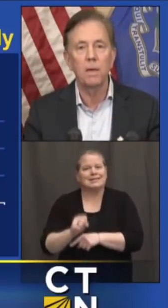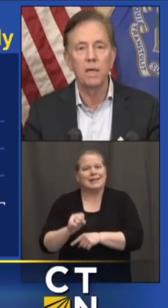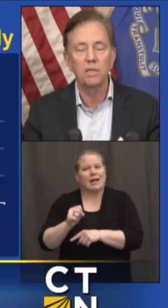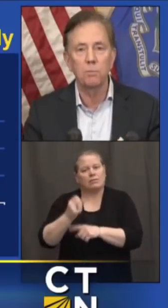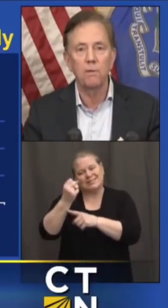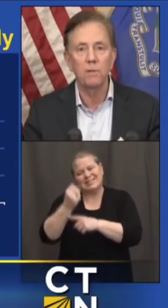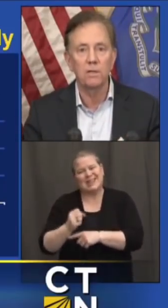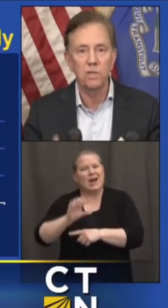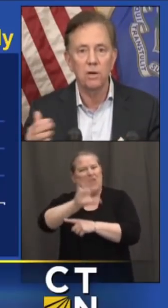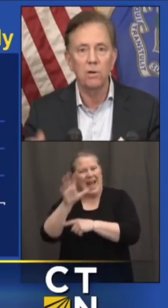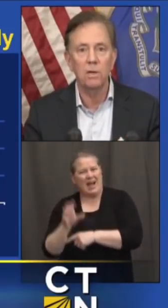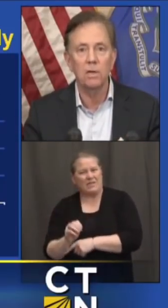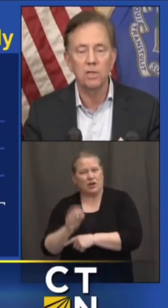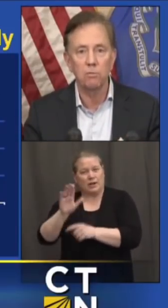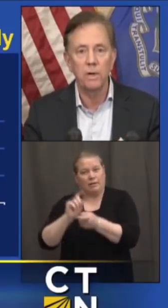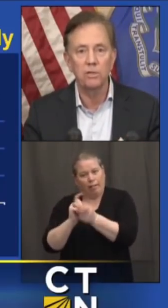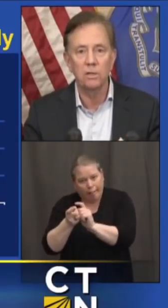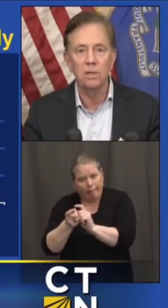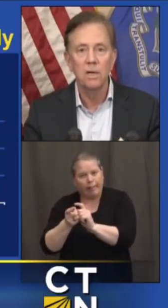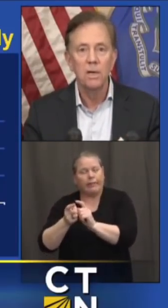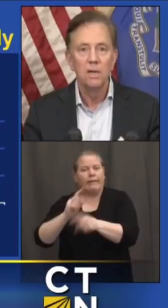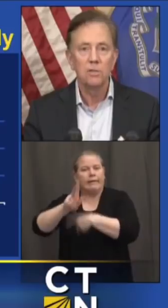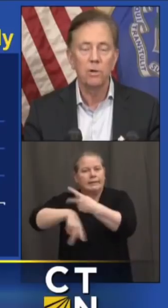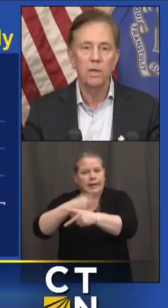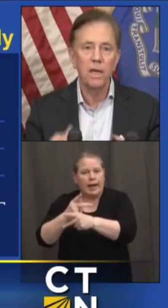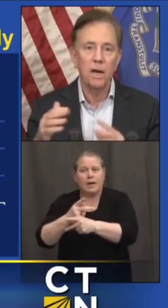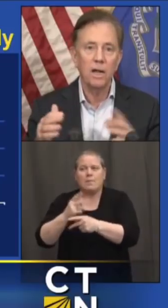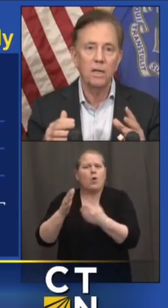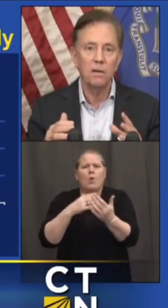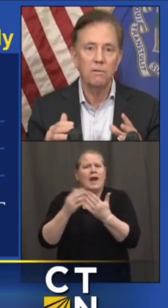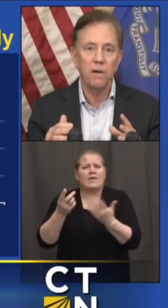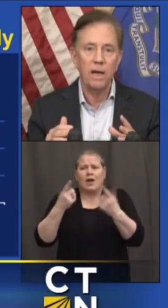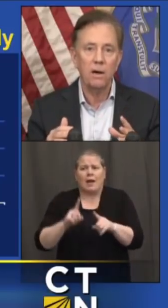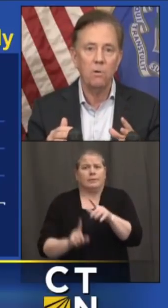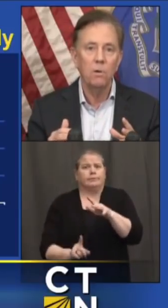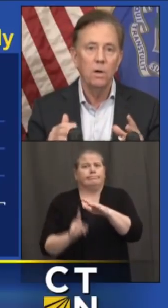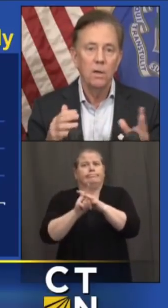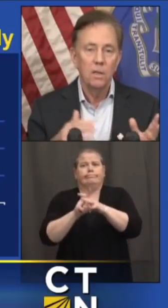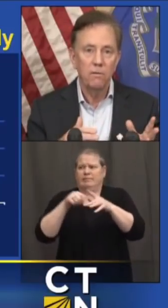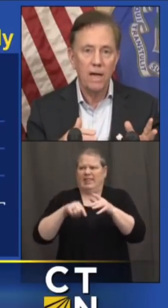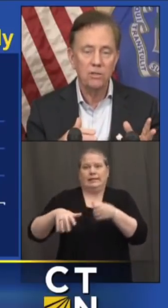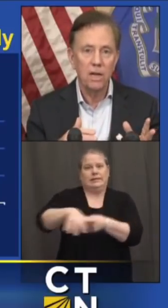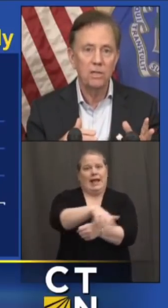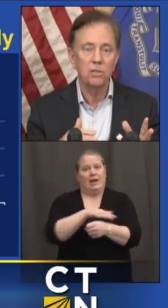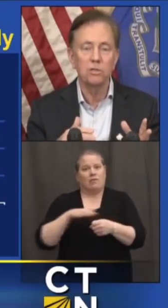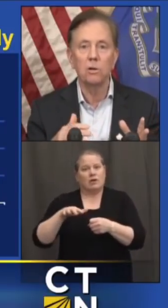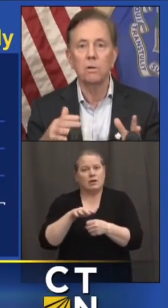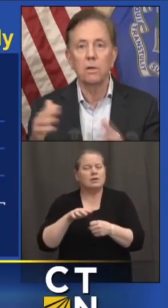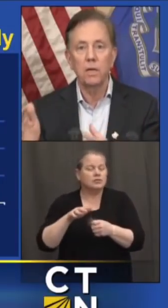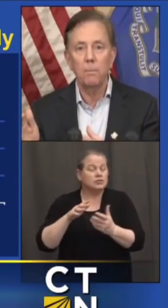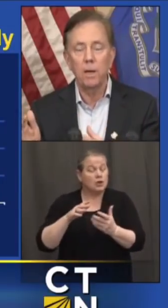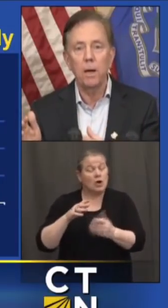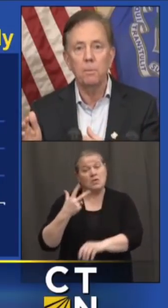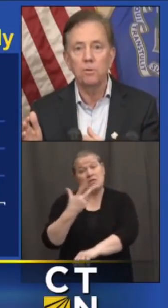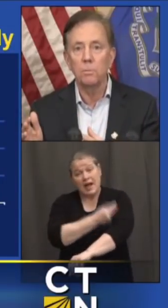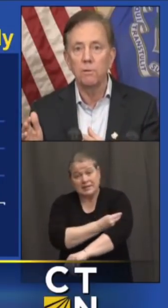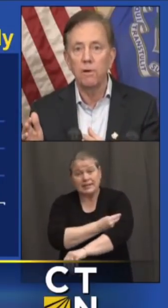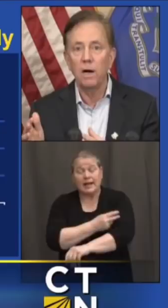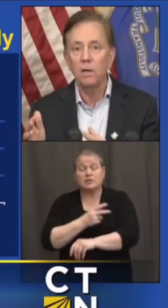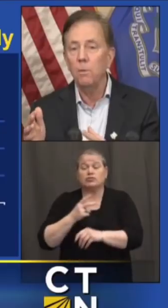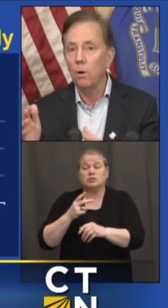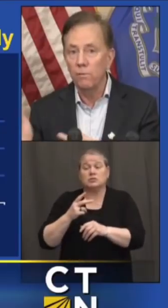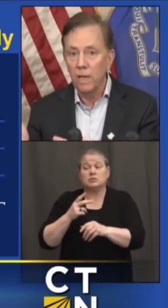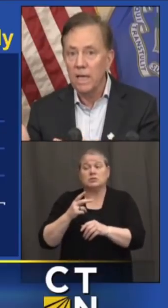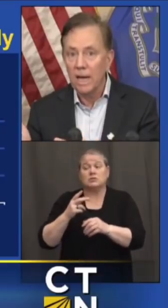variant maybe gets prevalence here in this region. So you get an idea of how the vaccinations are keeping up in terms